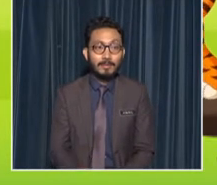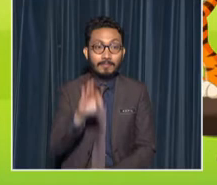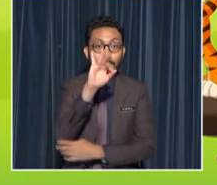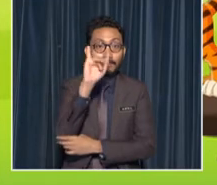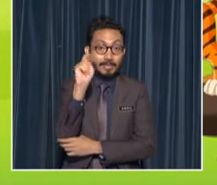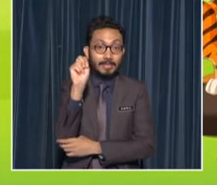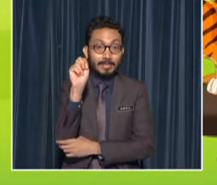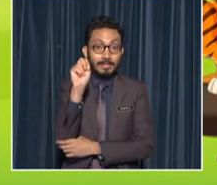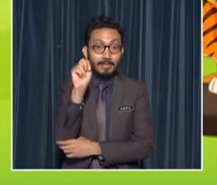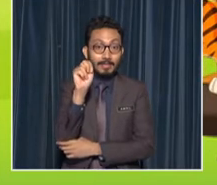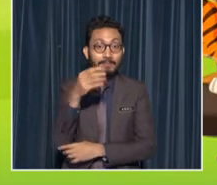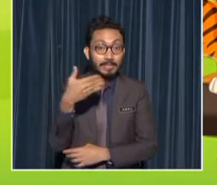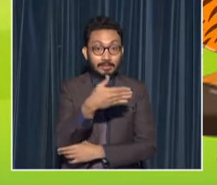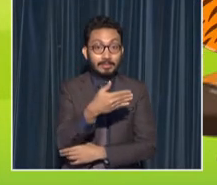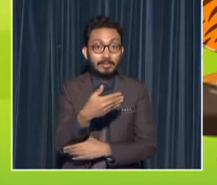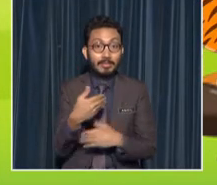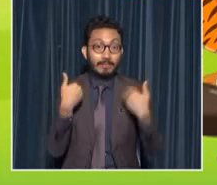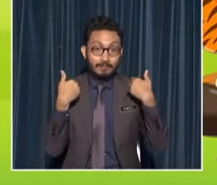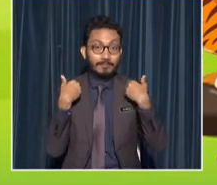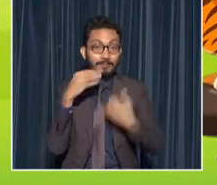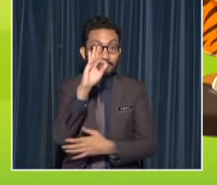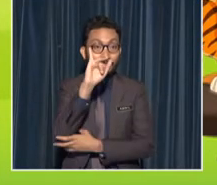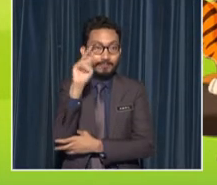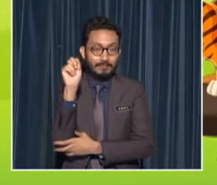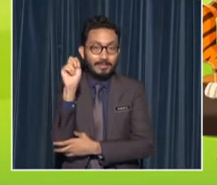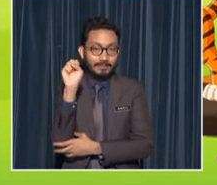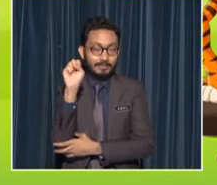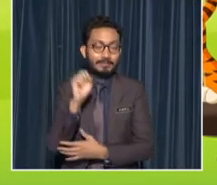Fin. Fish have fins.